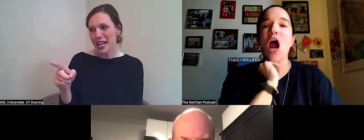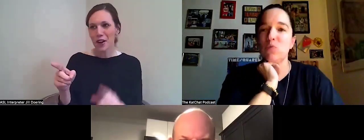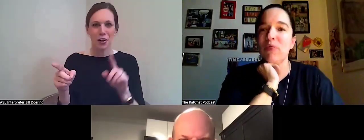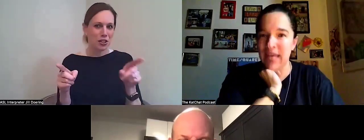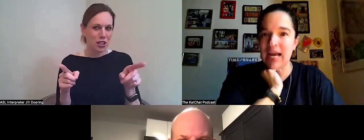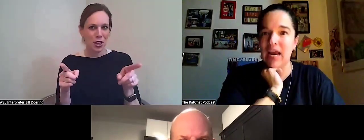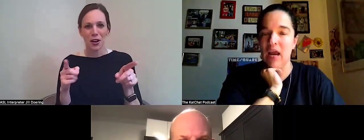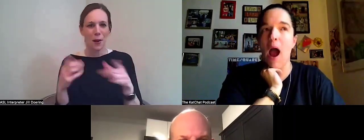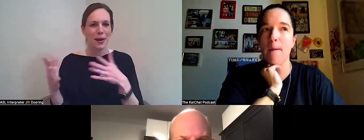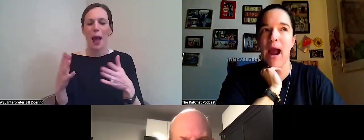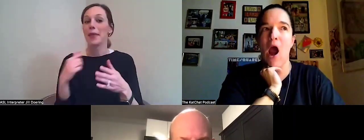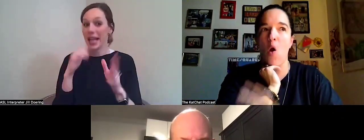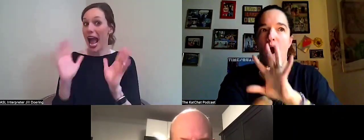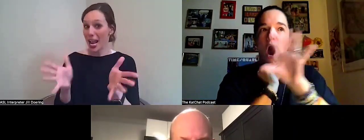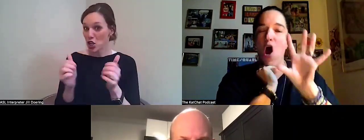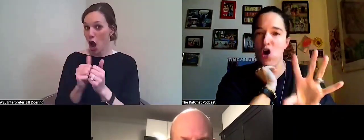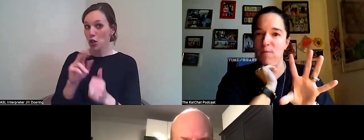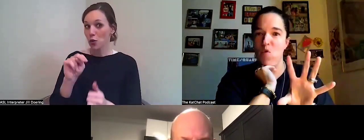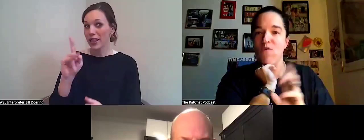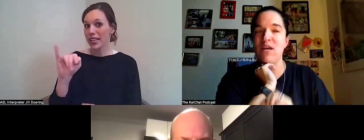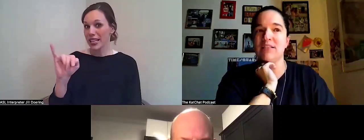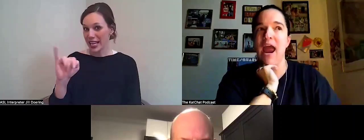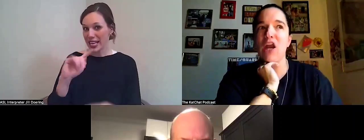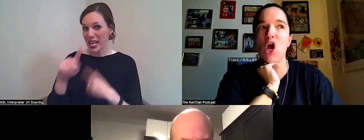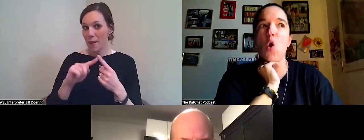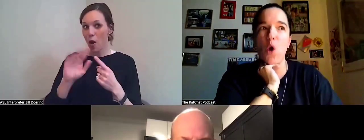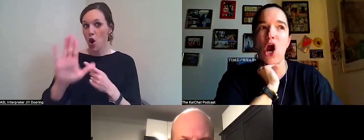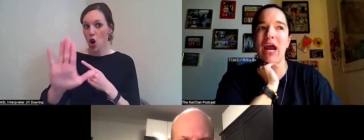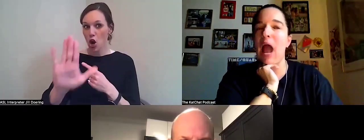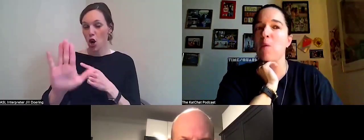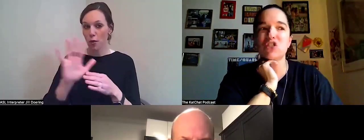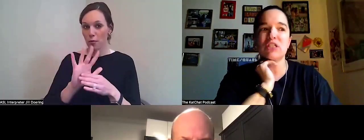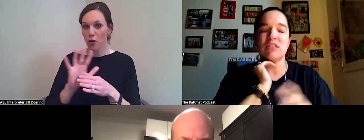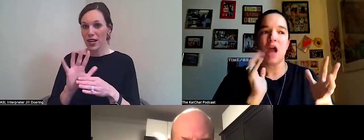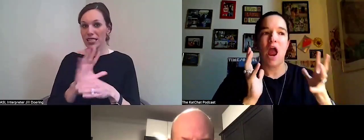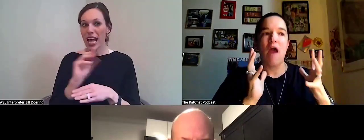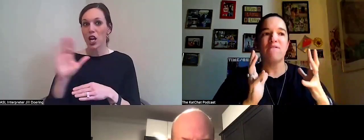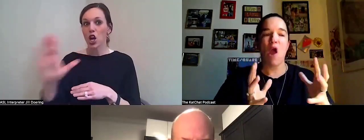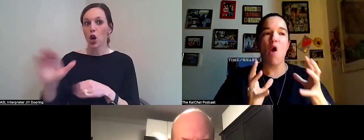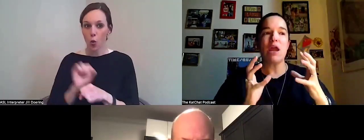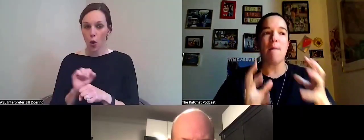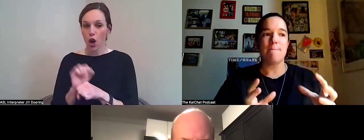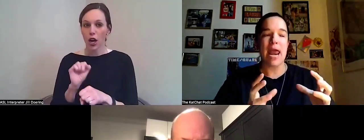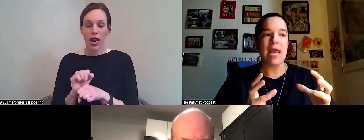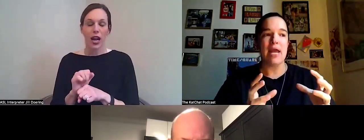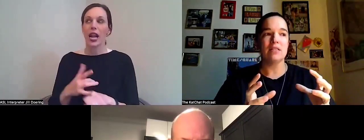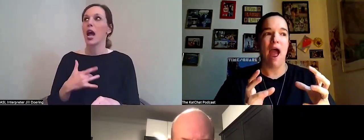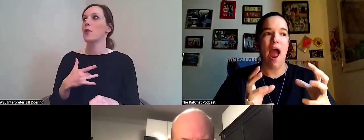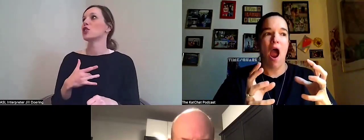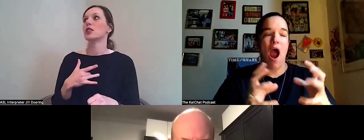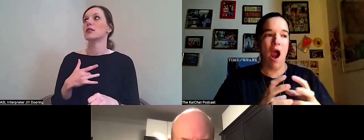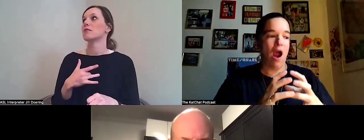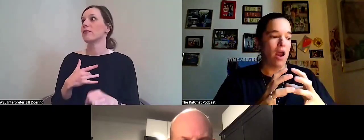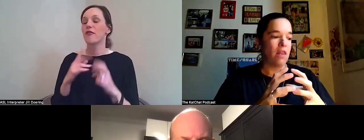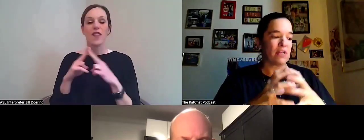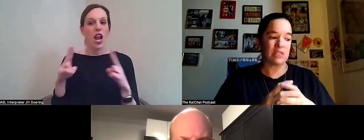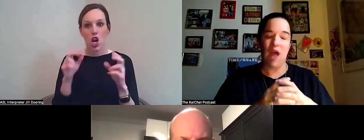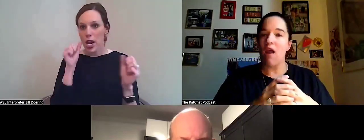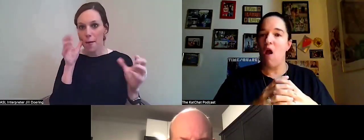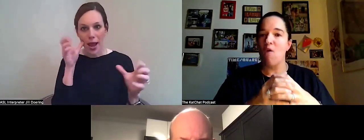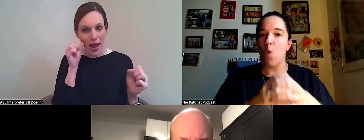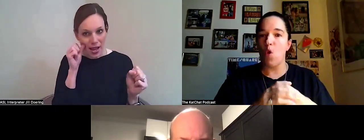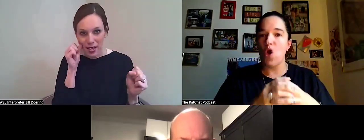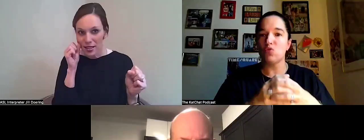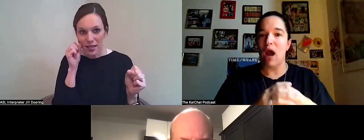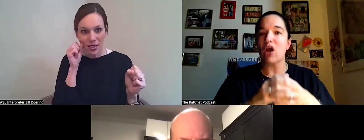I talked with Nikki about her movies and her work, and I was just very amazed on the